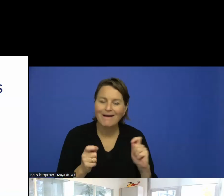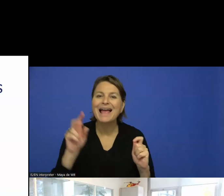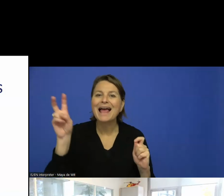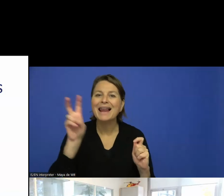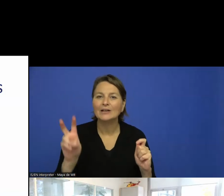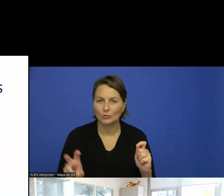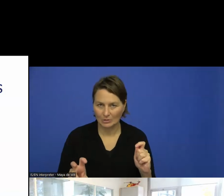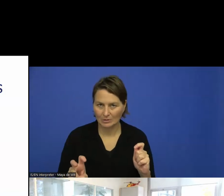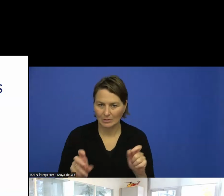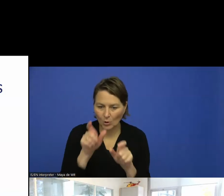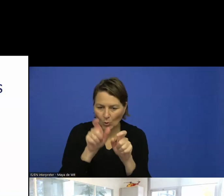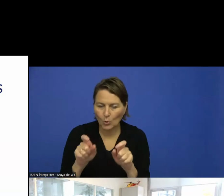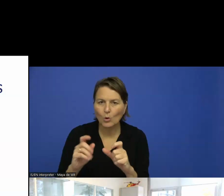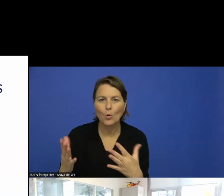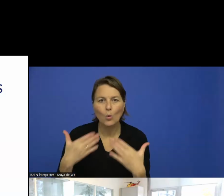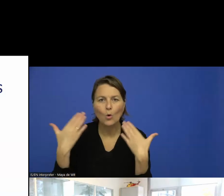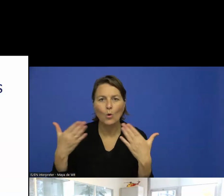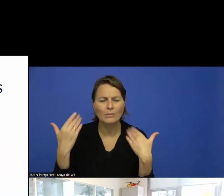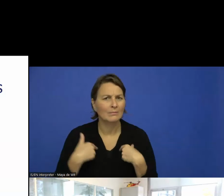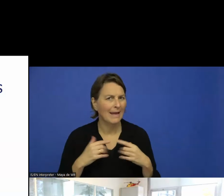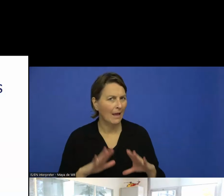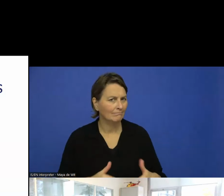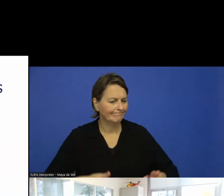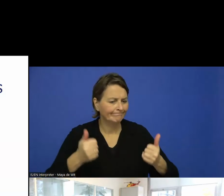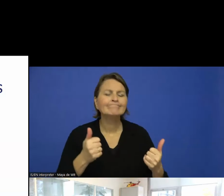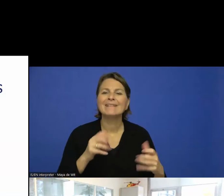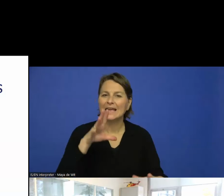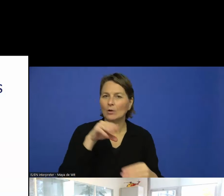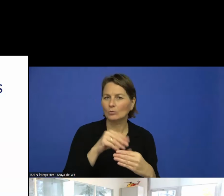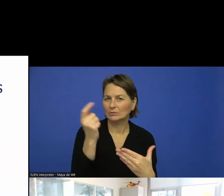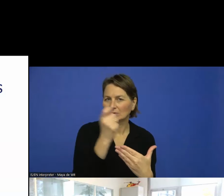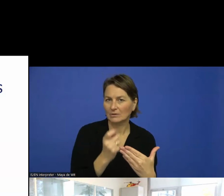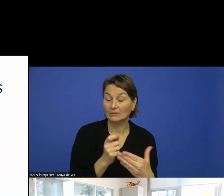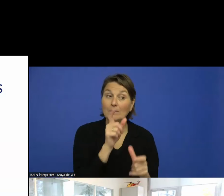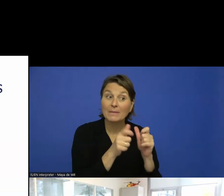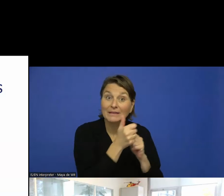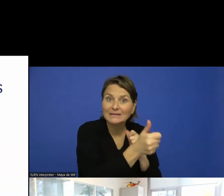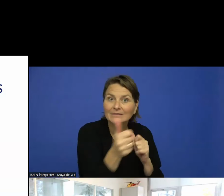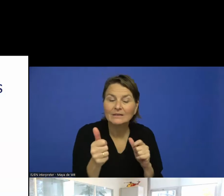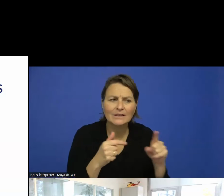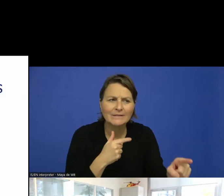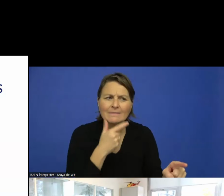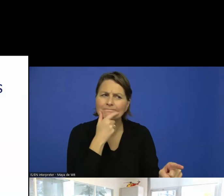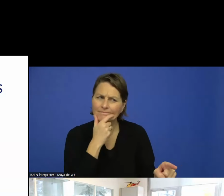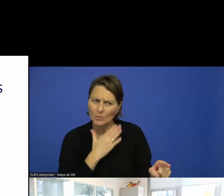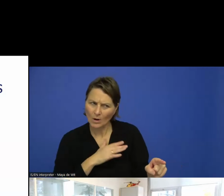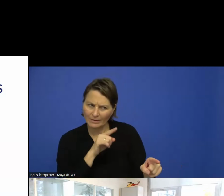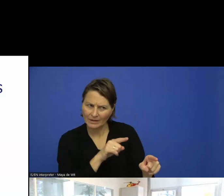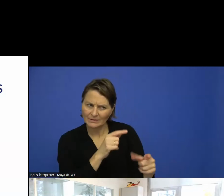that using inclusive design so that the people affected by your policy are taken into account throughout the